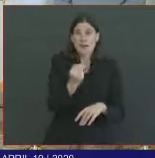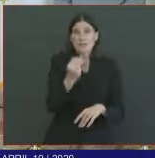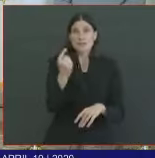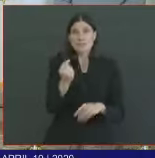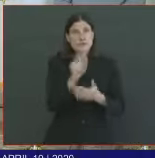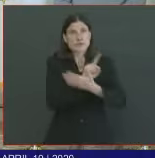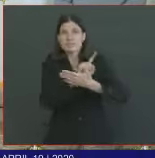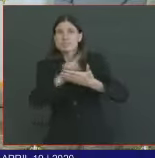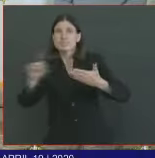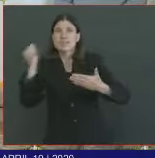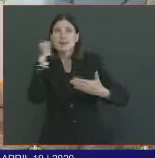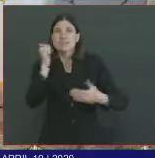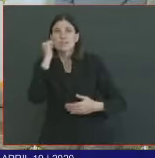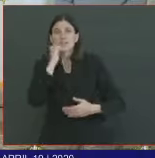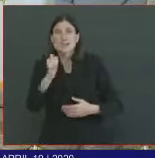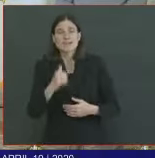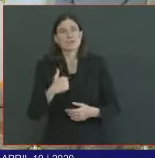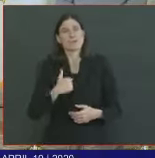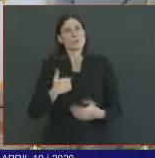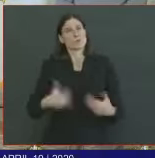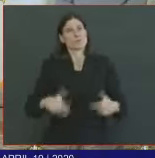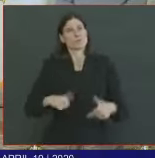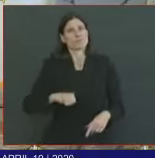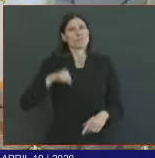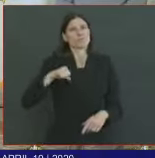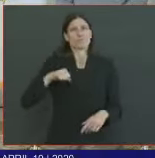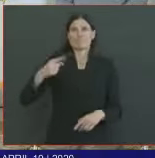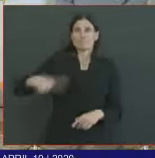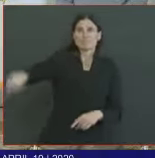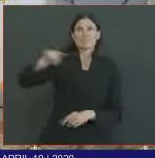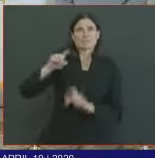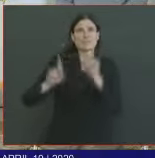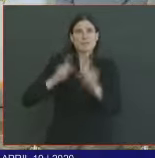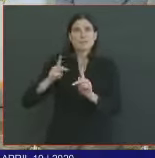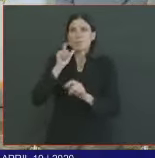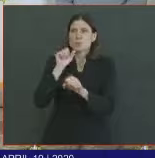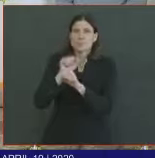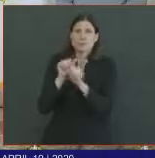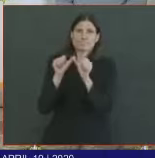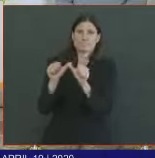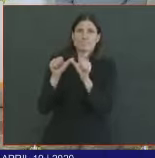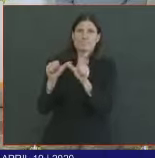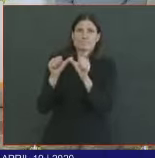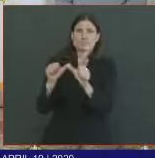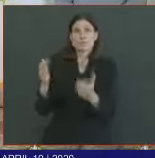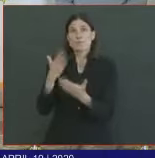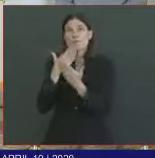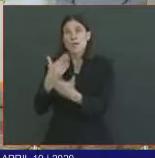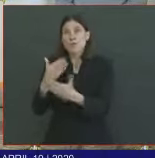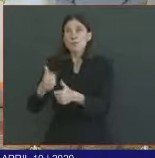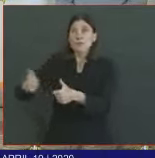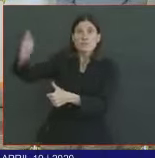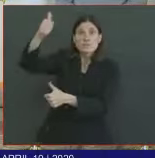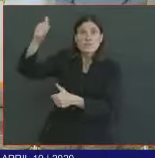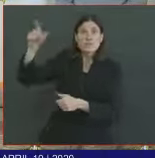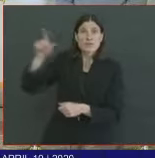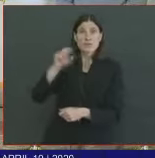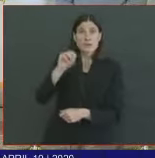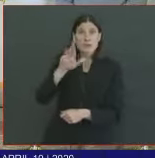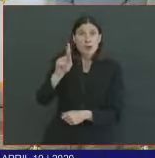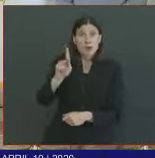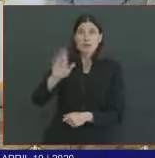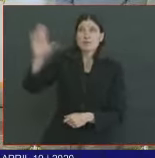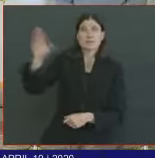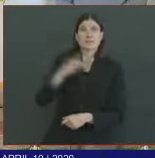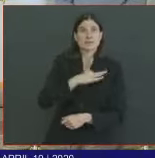and we probably don't say thank you enough, but to Mark and your team at the EMA, thank you, and